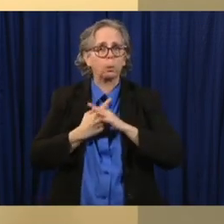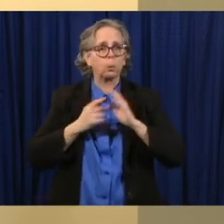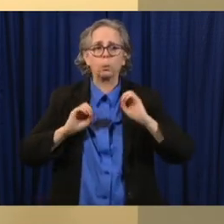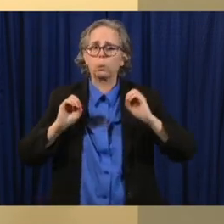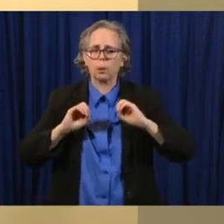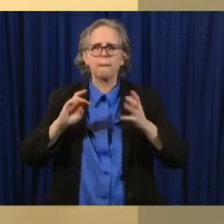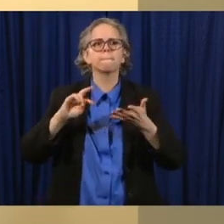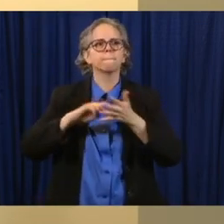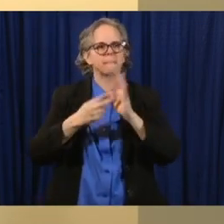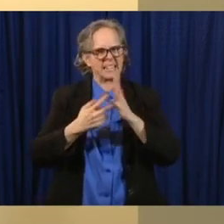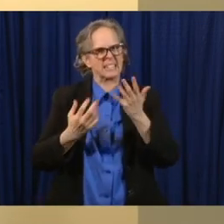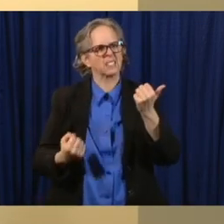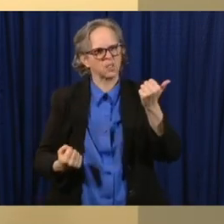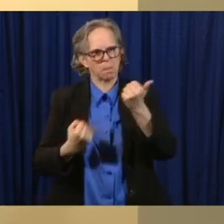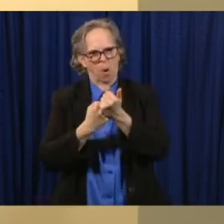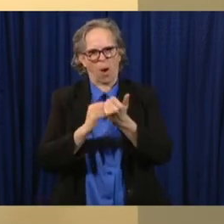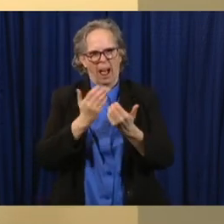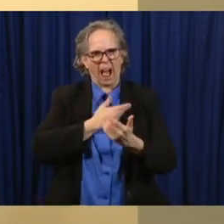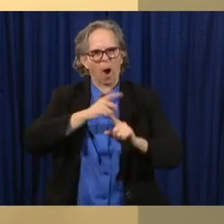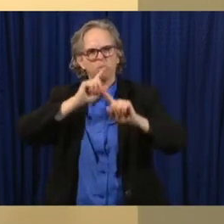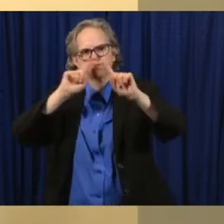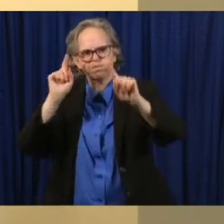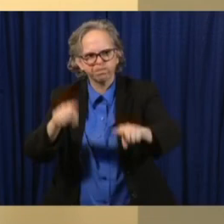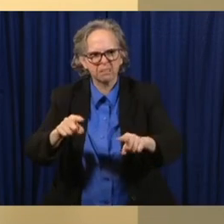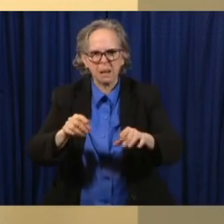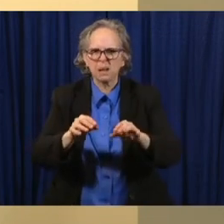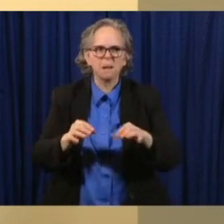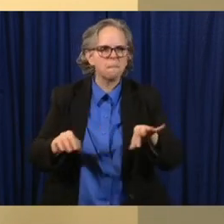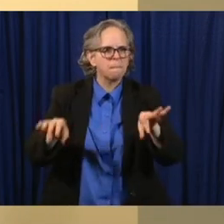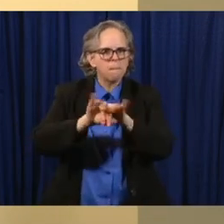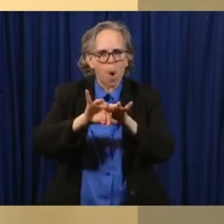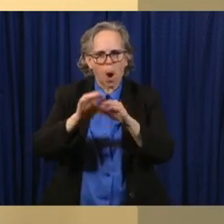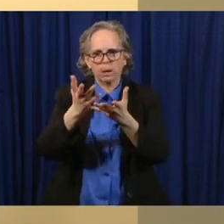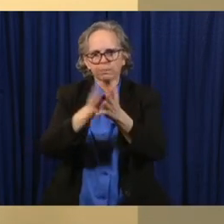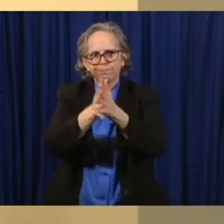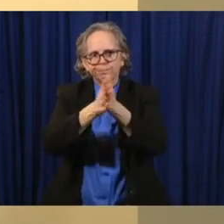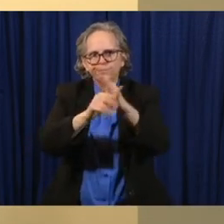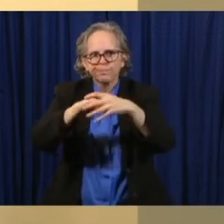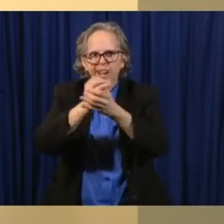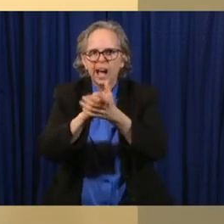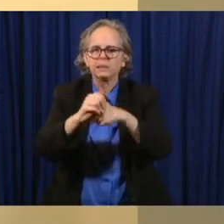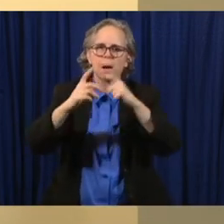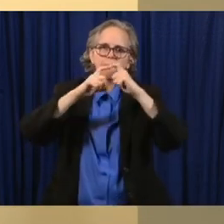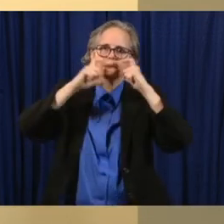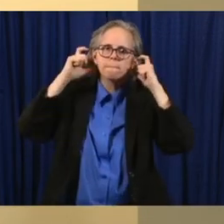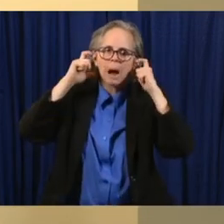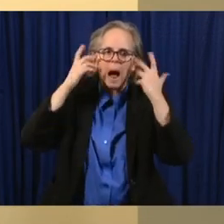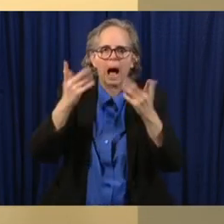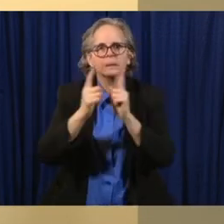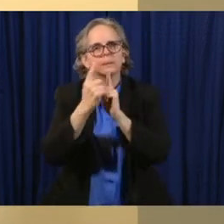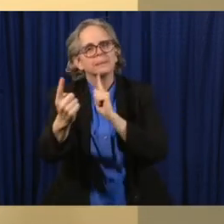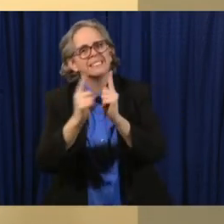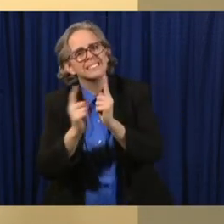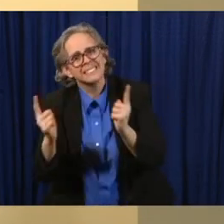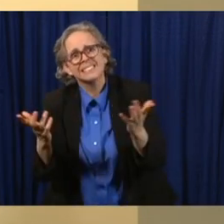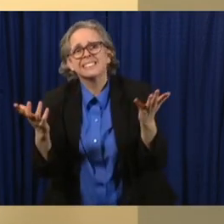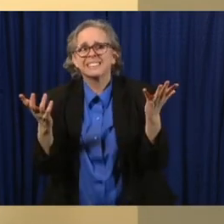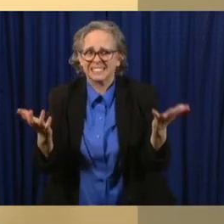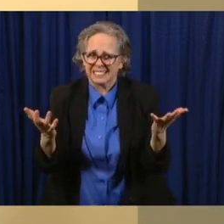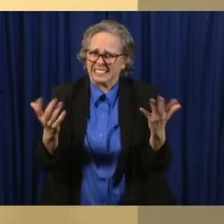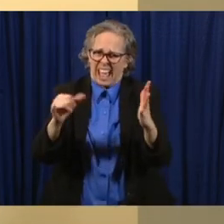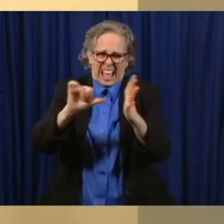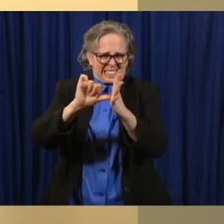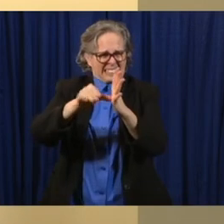doing that are really saving lives. What I do is saving your life, what you do is saving my life, and people a few steps removed